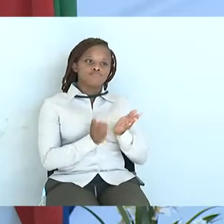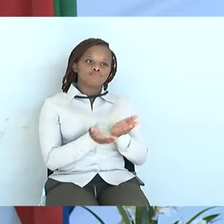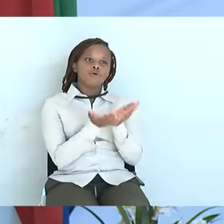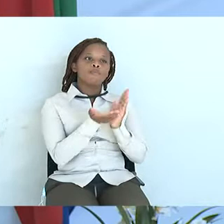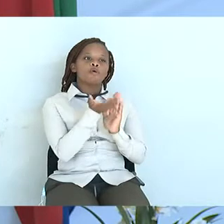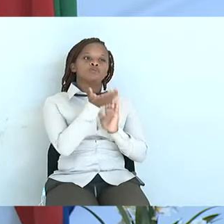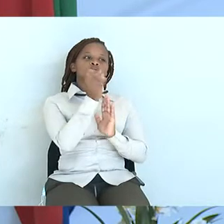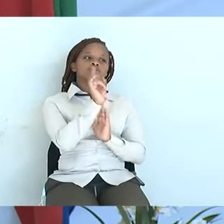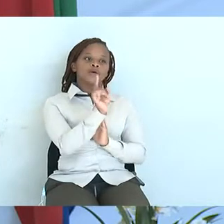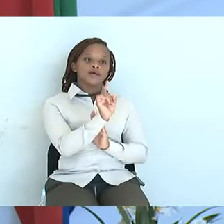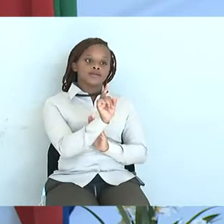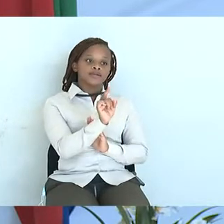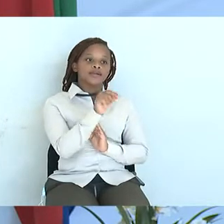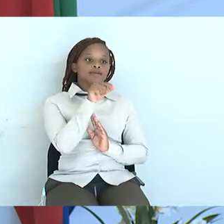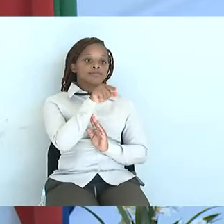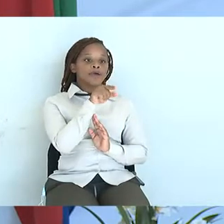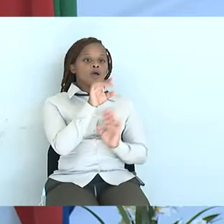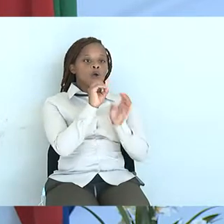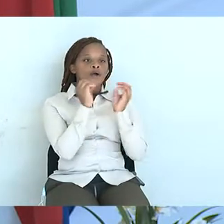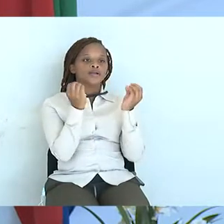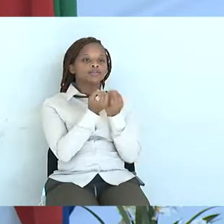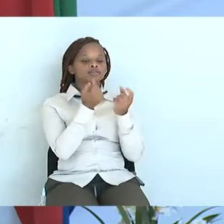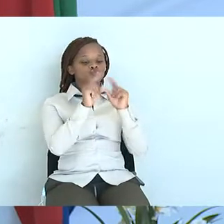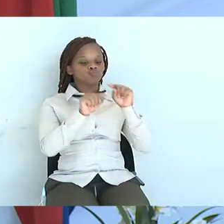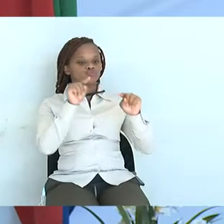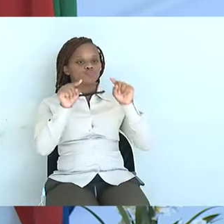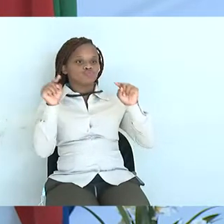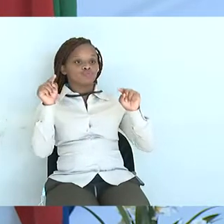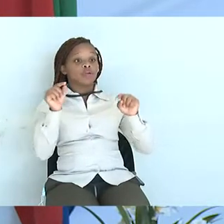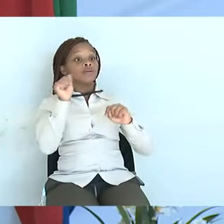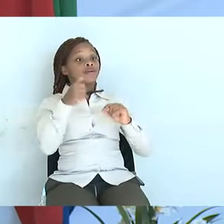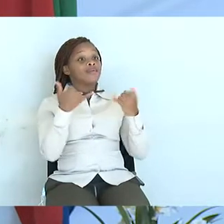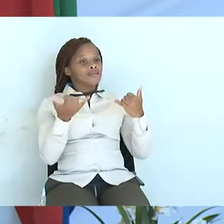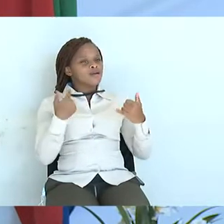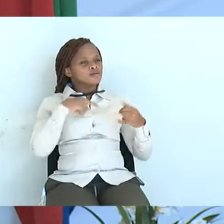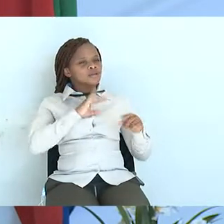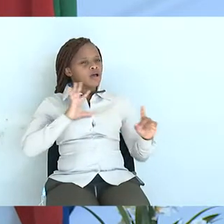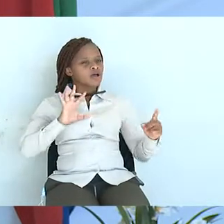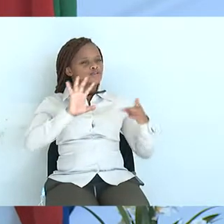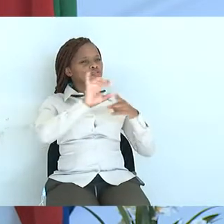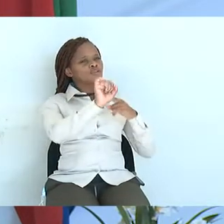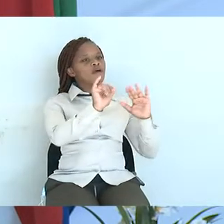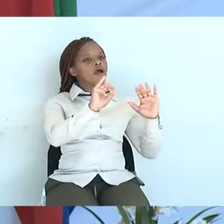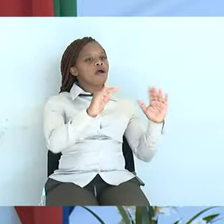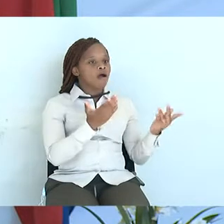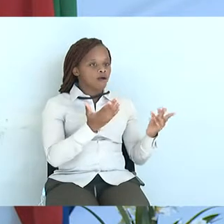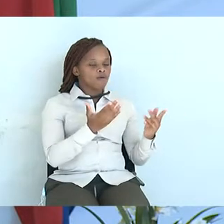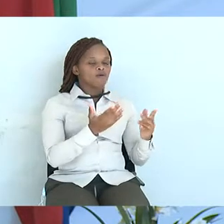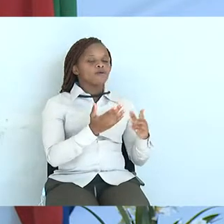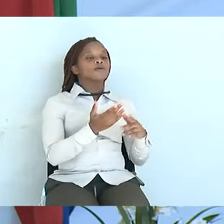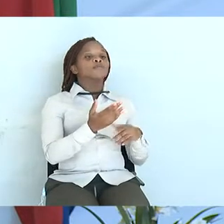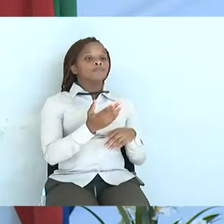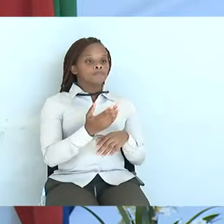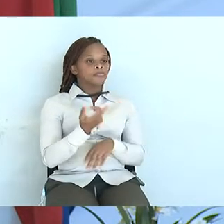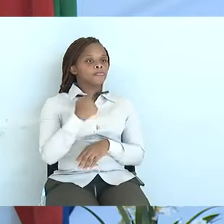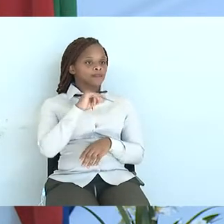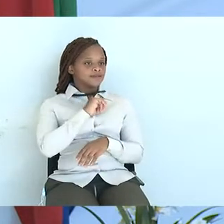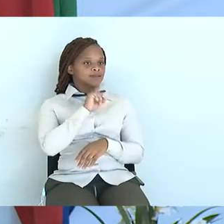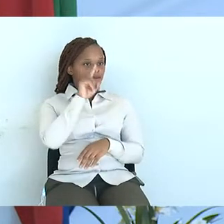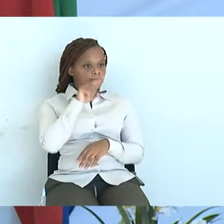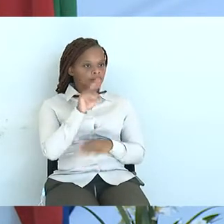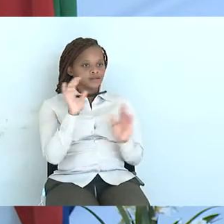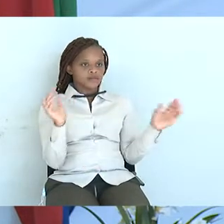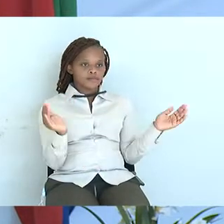and procurement. So for us to achieve this, it requires that we promote establishment